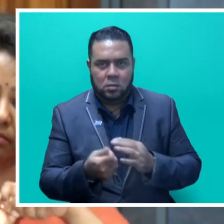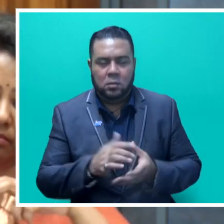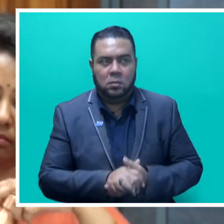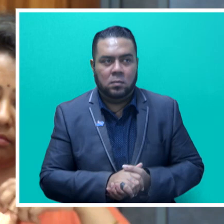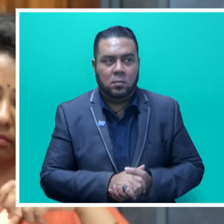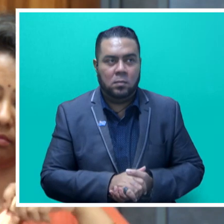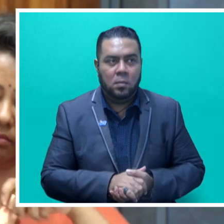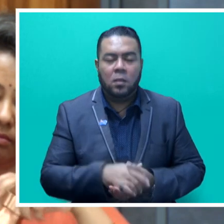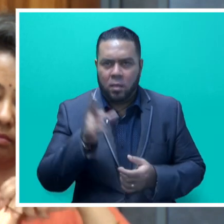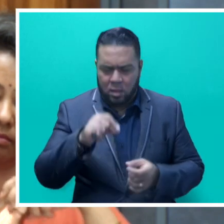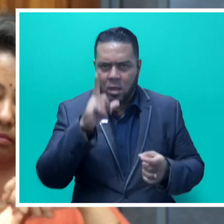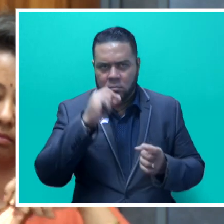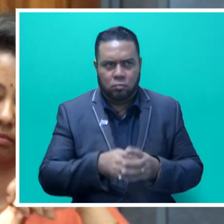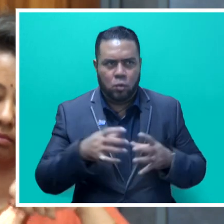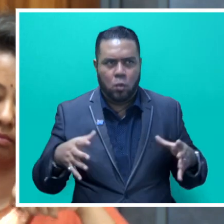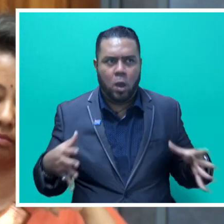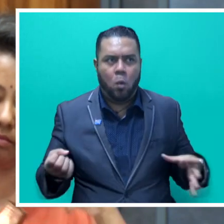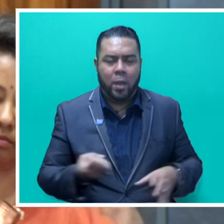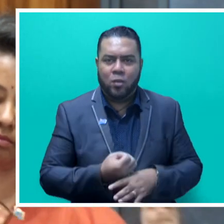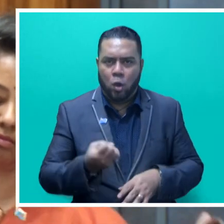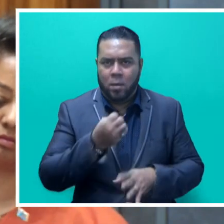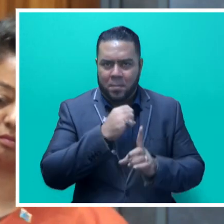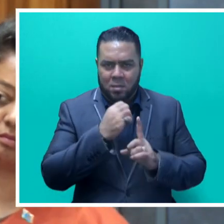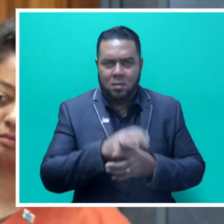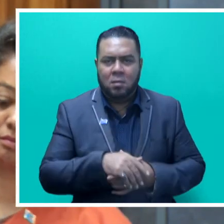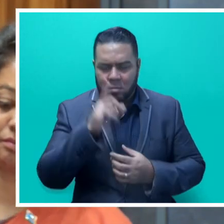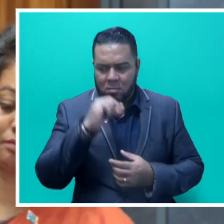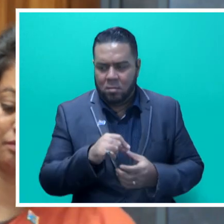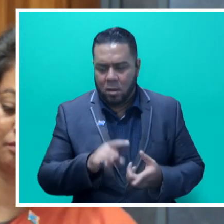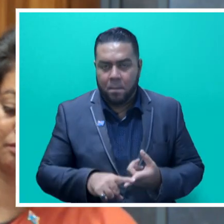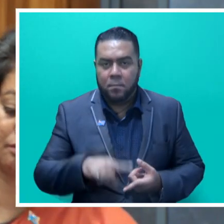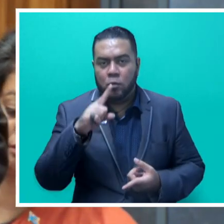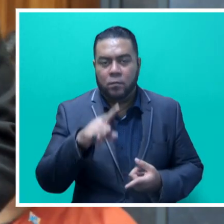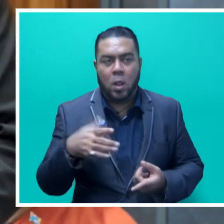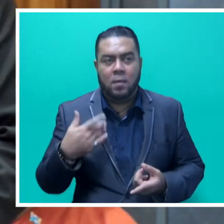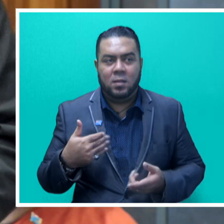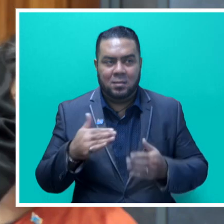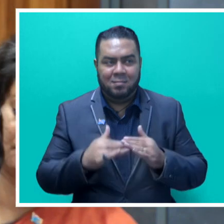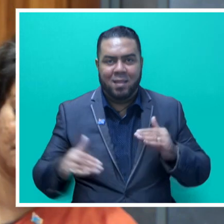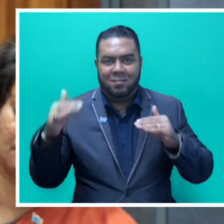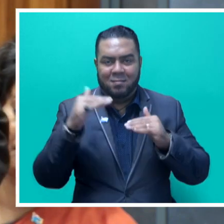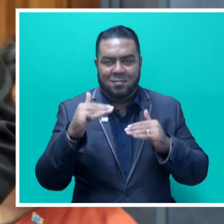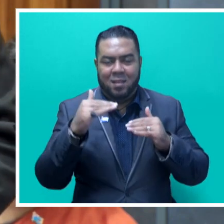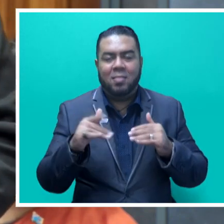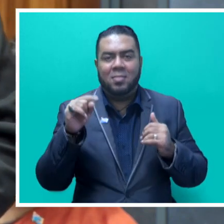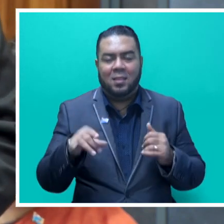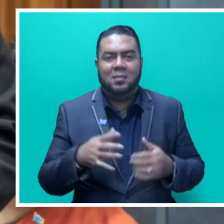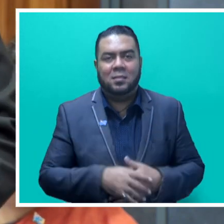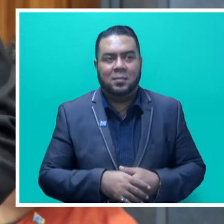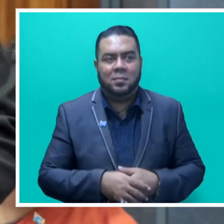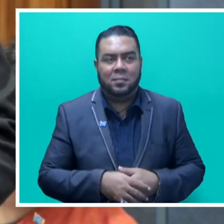is potential to grow our economy and improve the living standards of our rural people. This forms the core of this ministry's